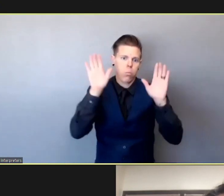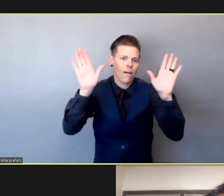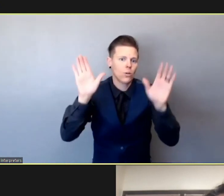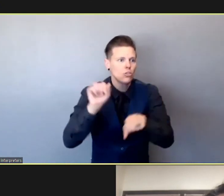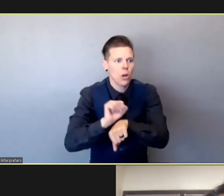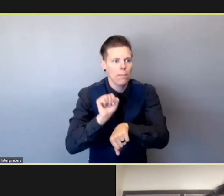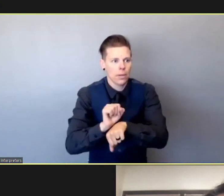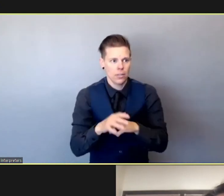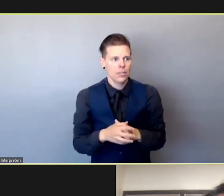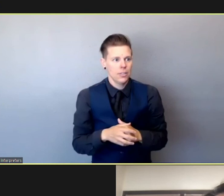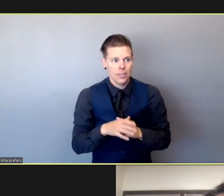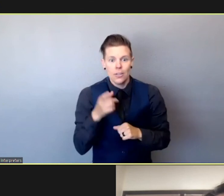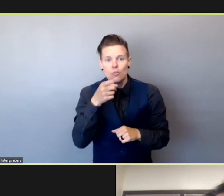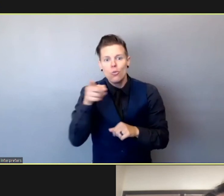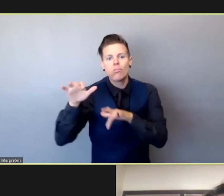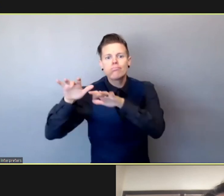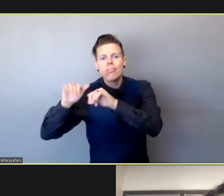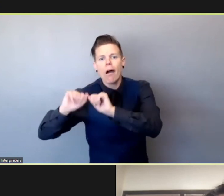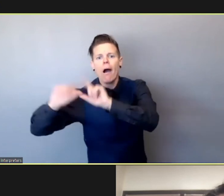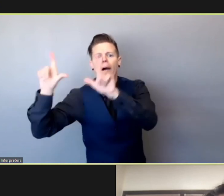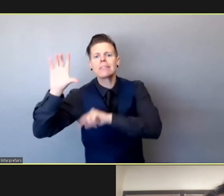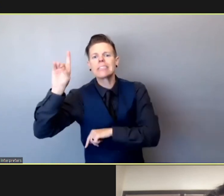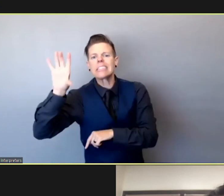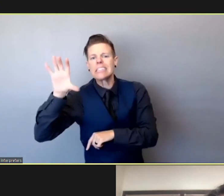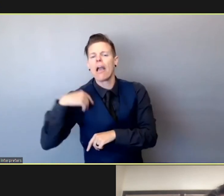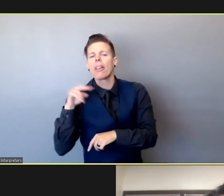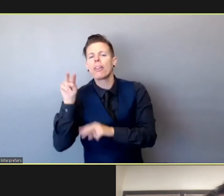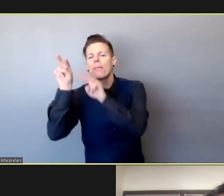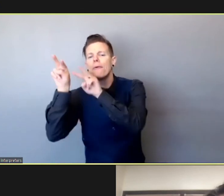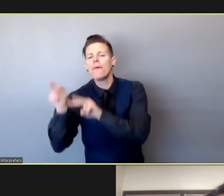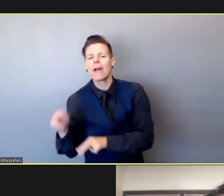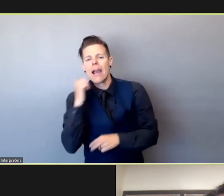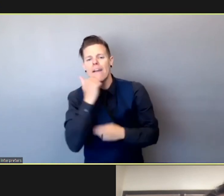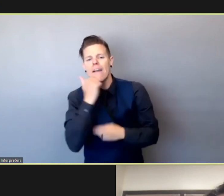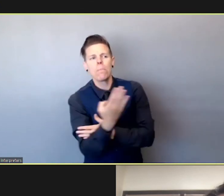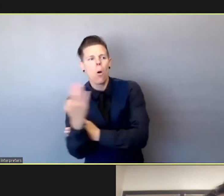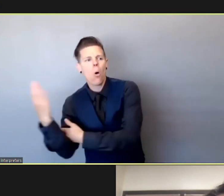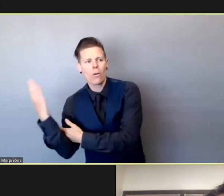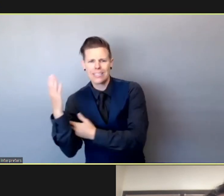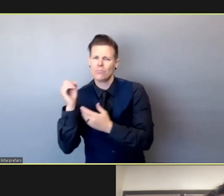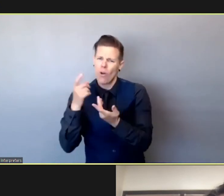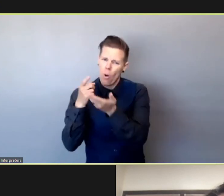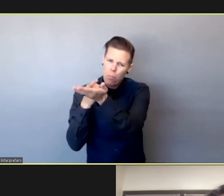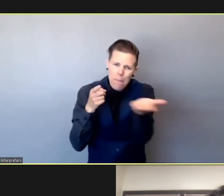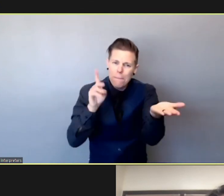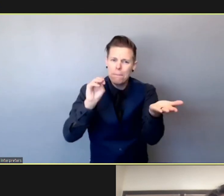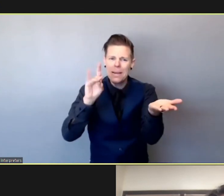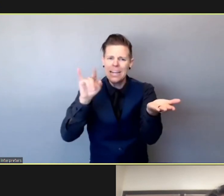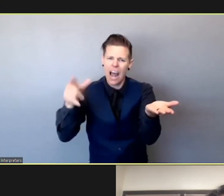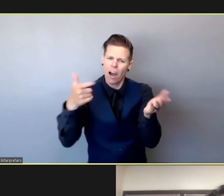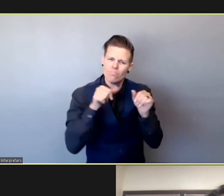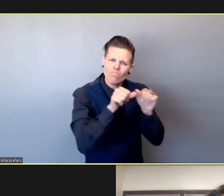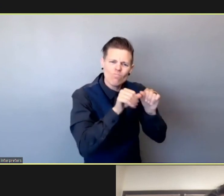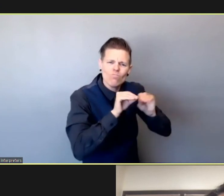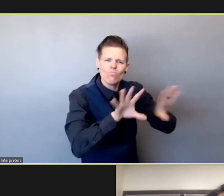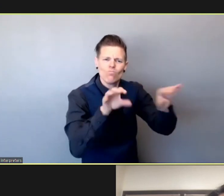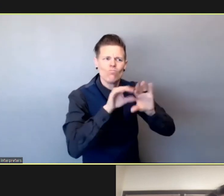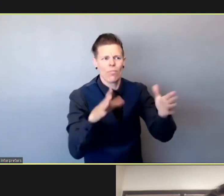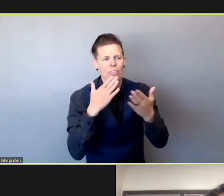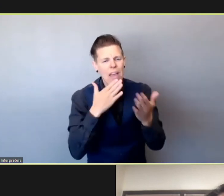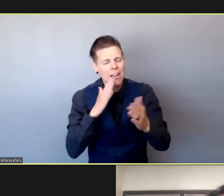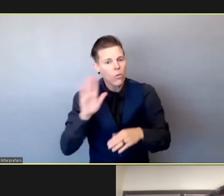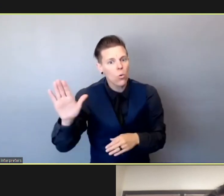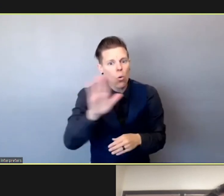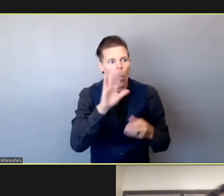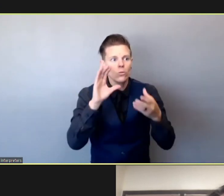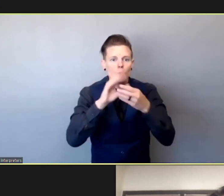every morning with their coffee or, even reads the newspaper. And so appreciate you getting the word out. Appreciate the stories you do.